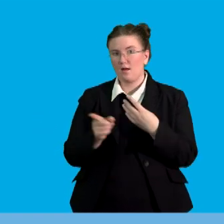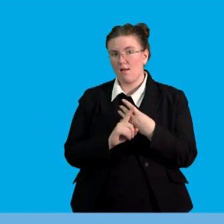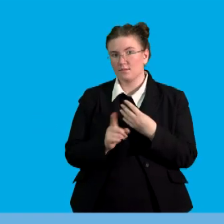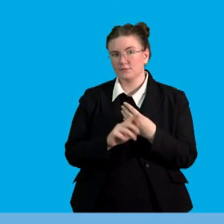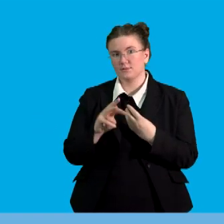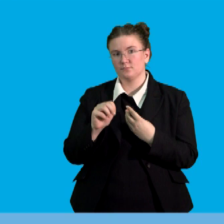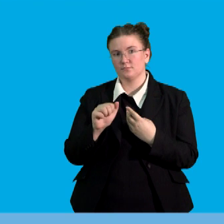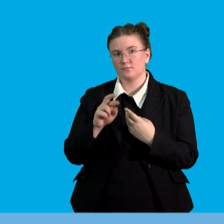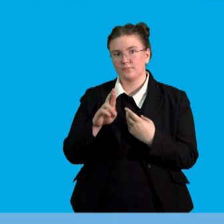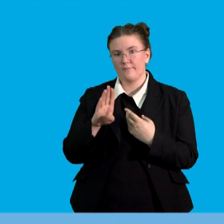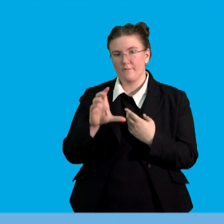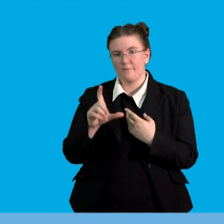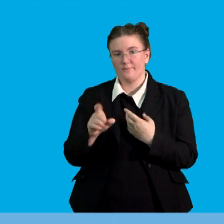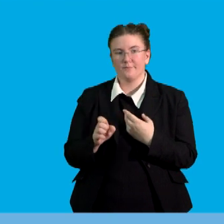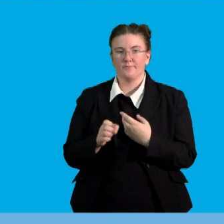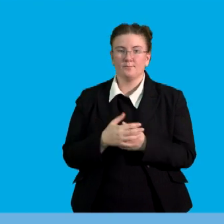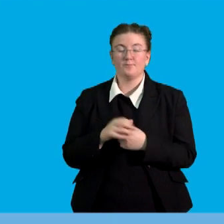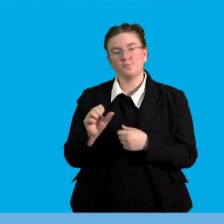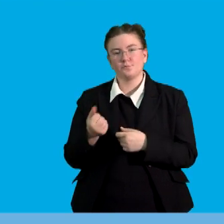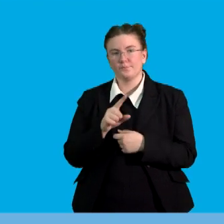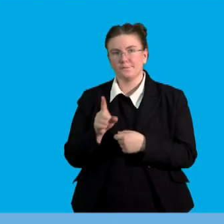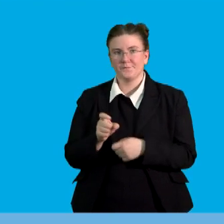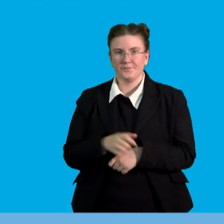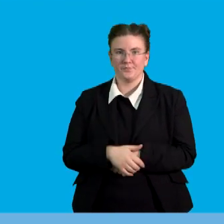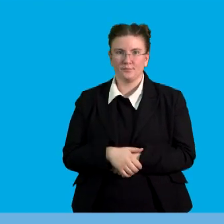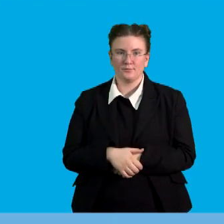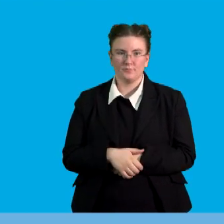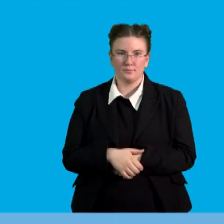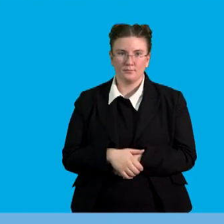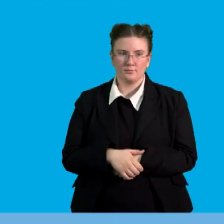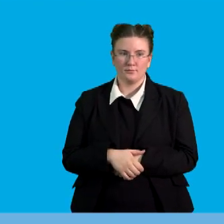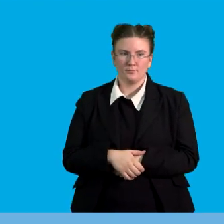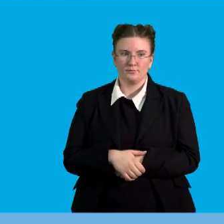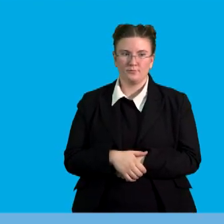the glass marble. Next question.